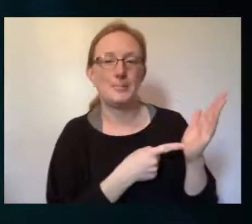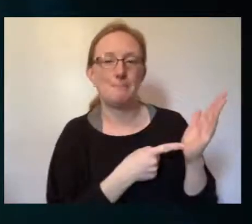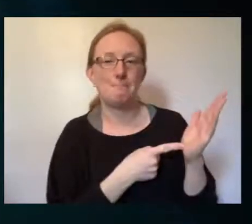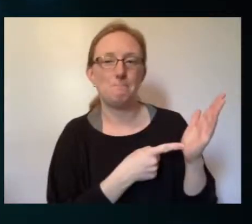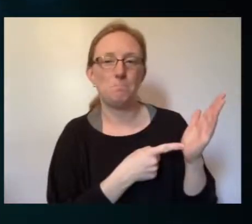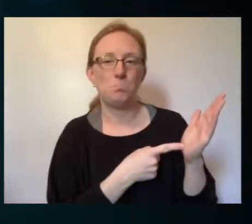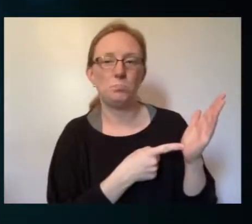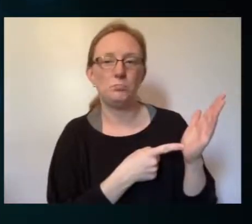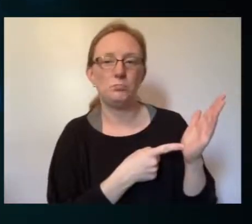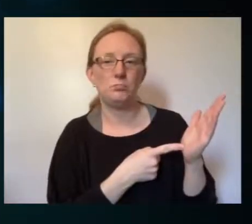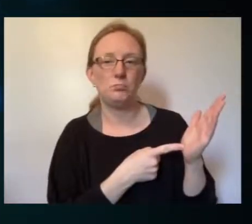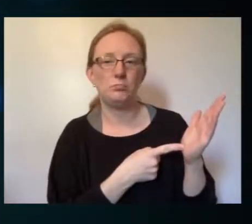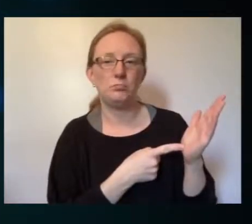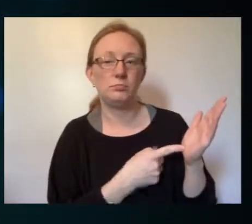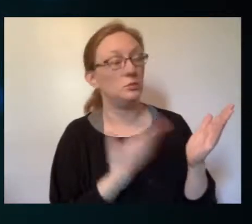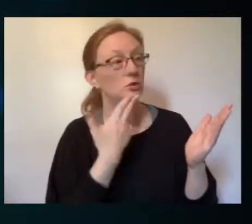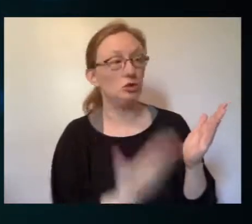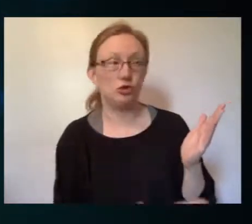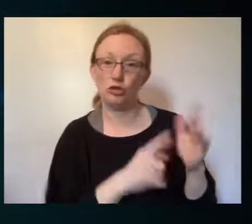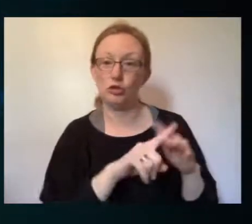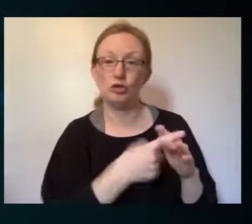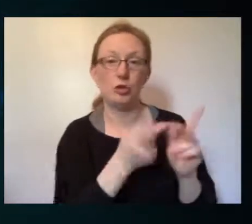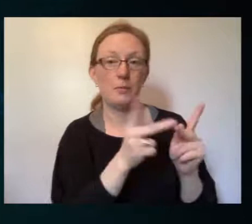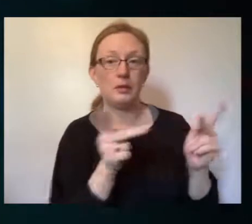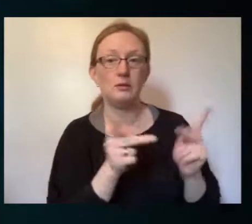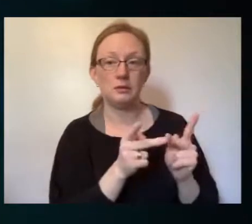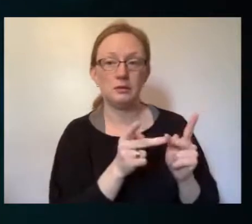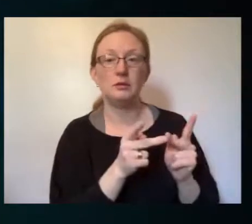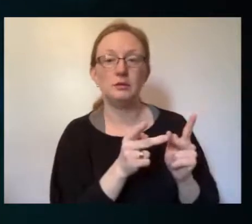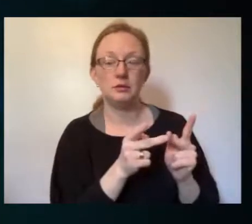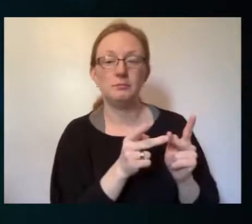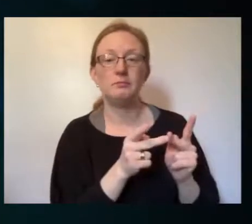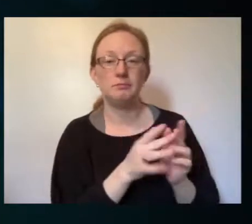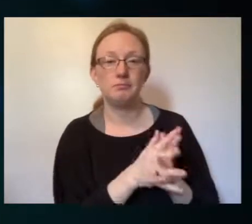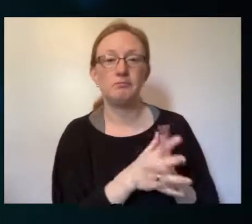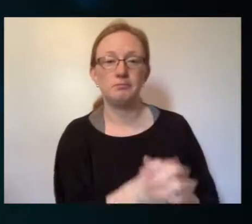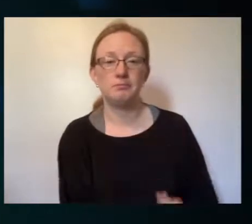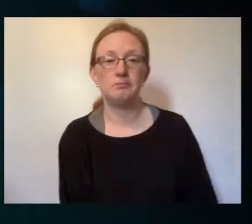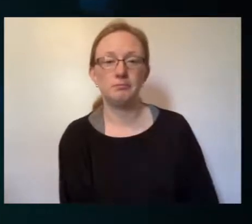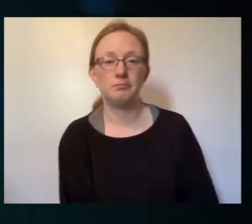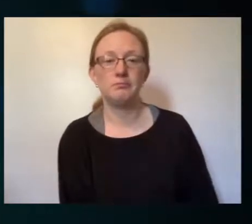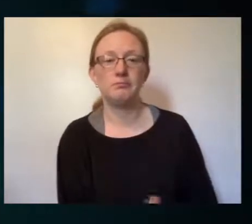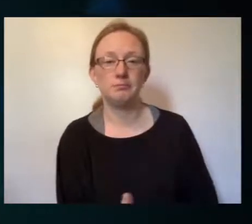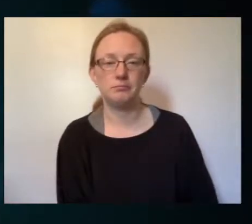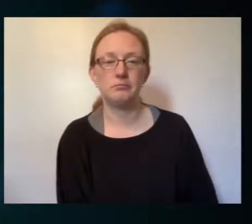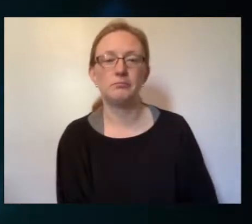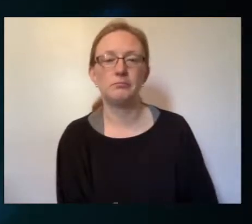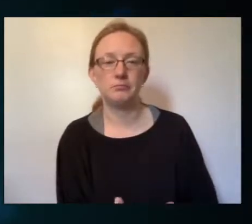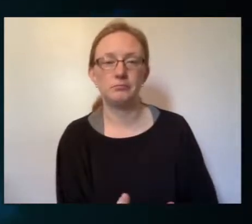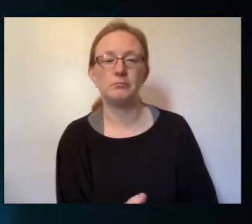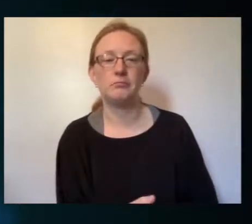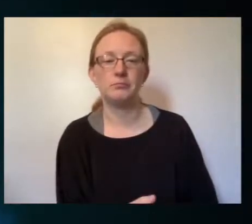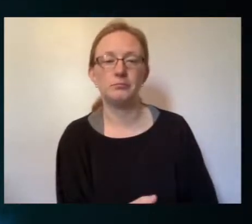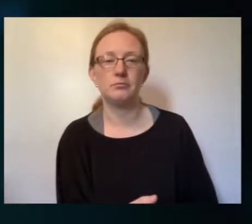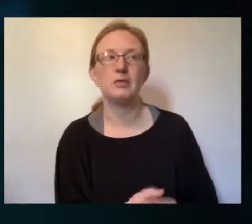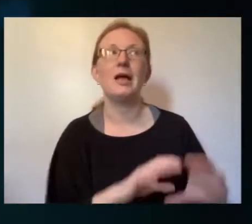which is an excellent place to start. The sort of like class plus region